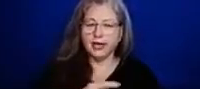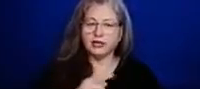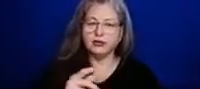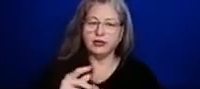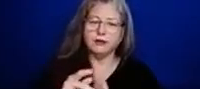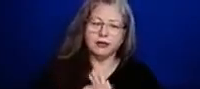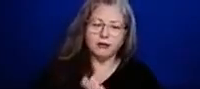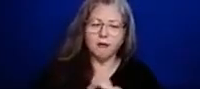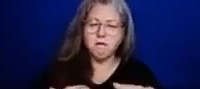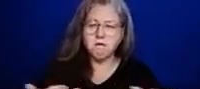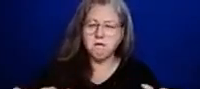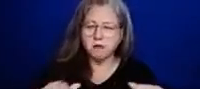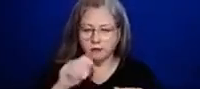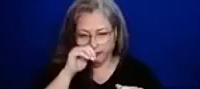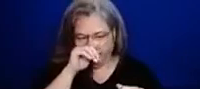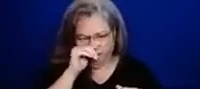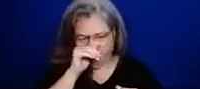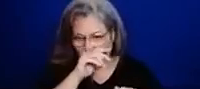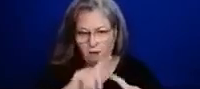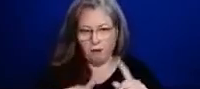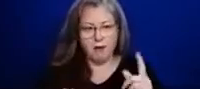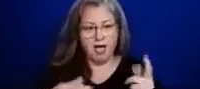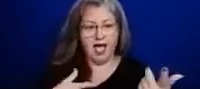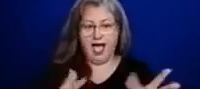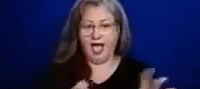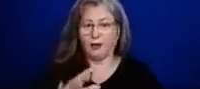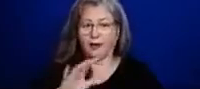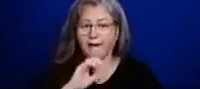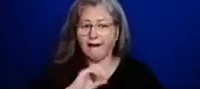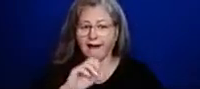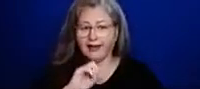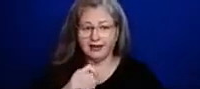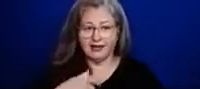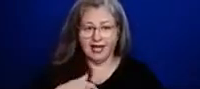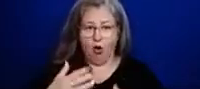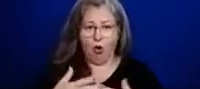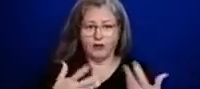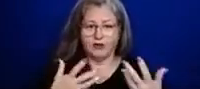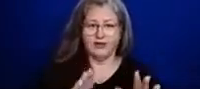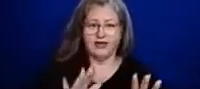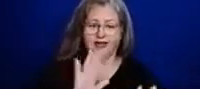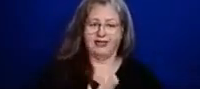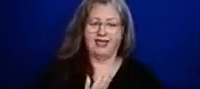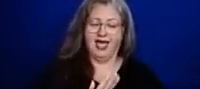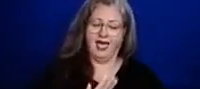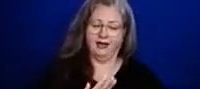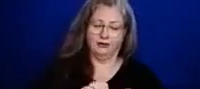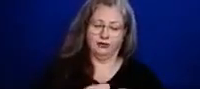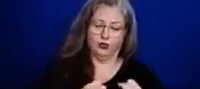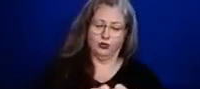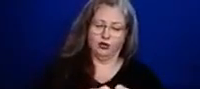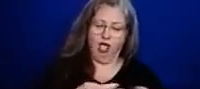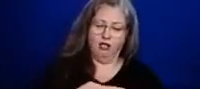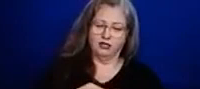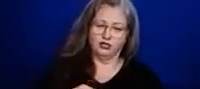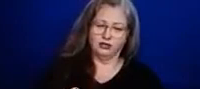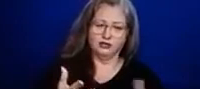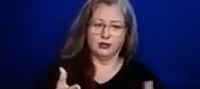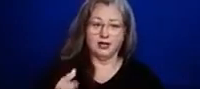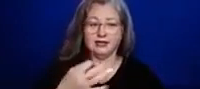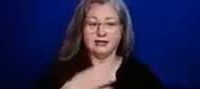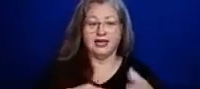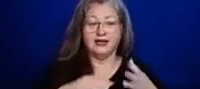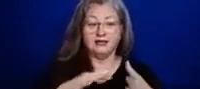et cetera. But I had an age already. I just, almost ending sociology. So I was, rather